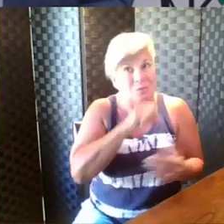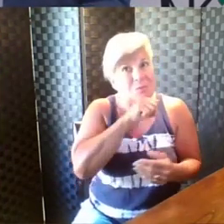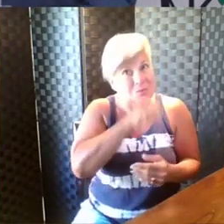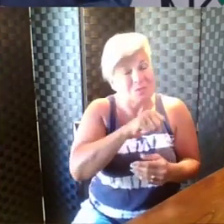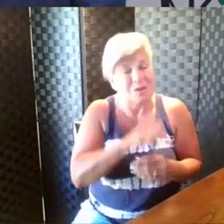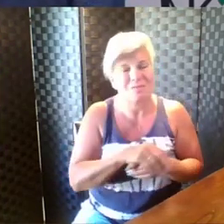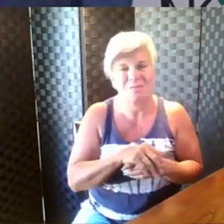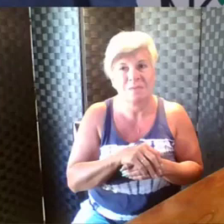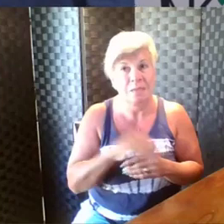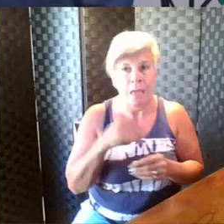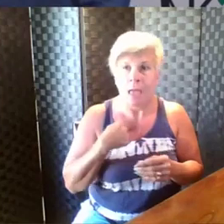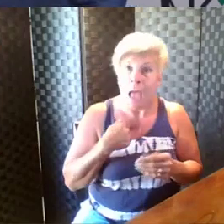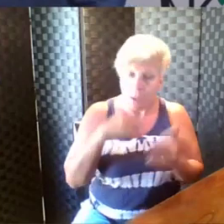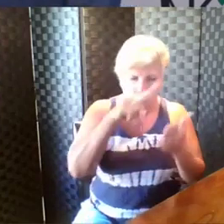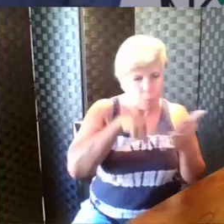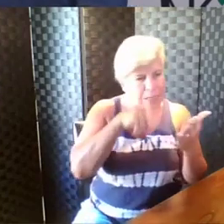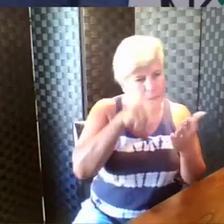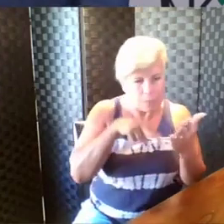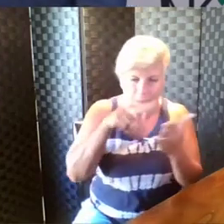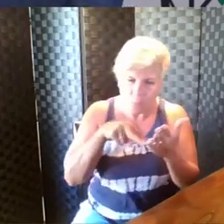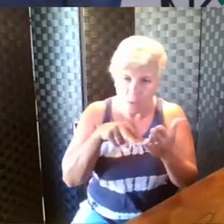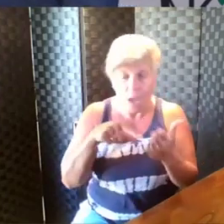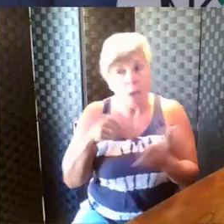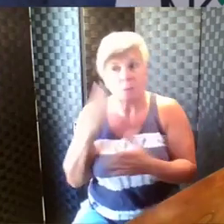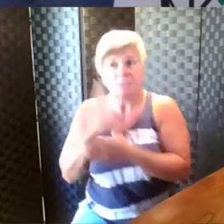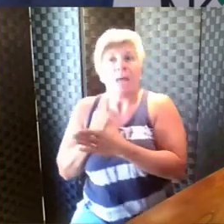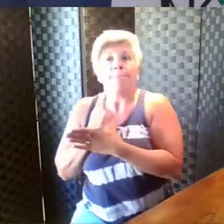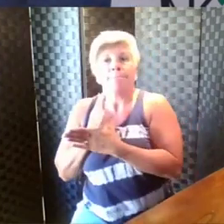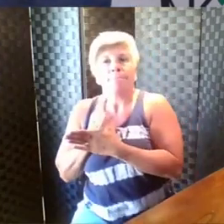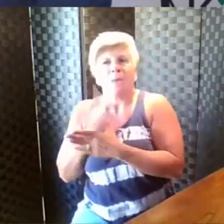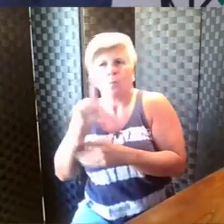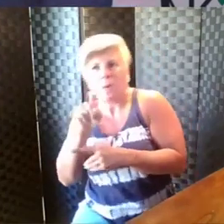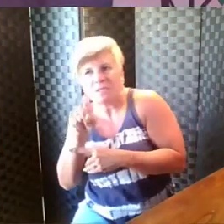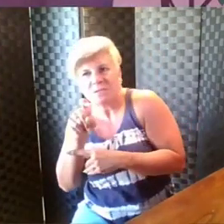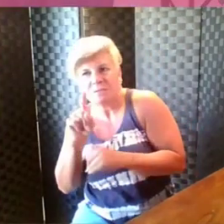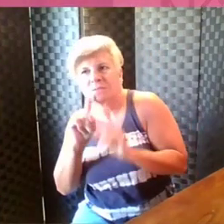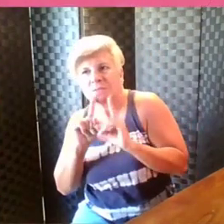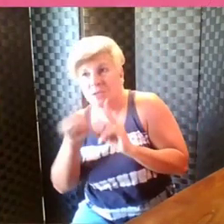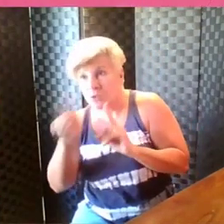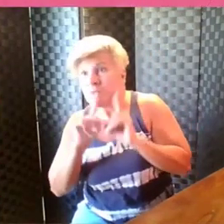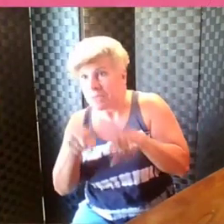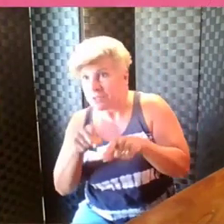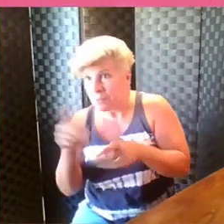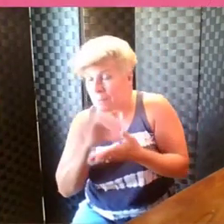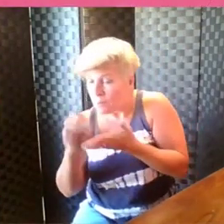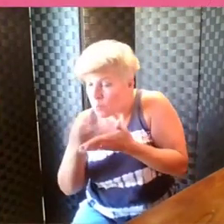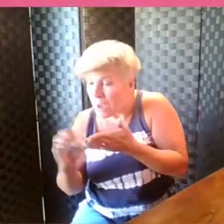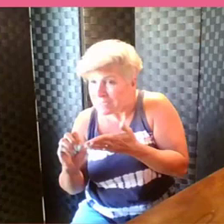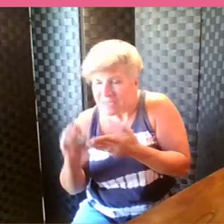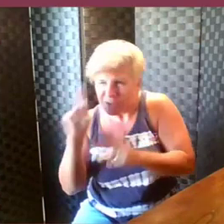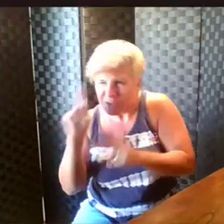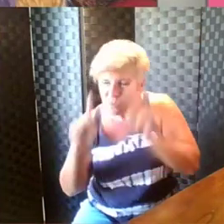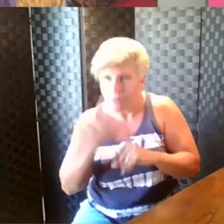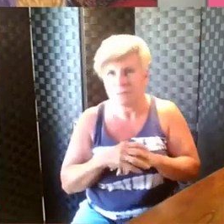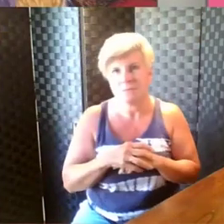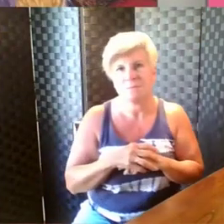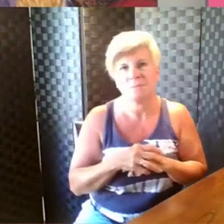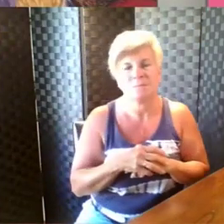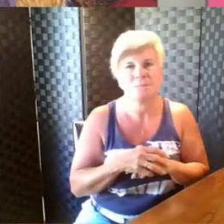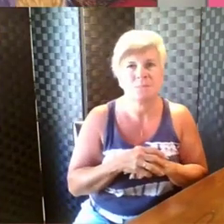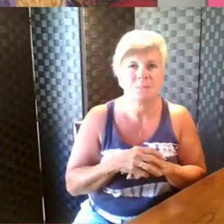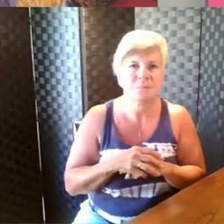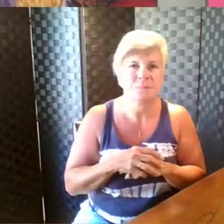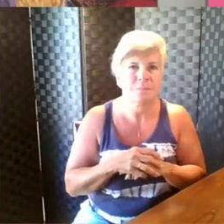I'm reading, I'll be stopping and asking a few questions, so you might want to have a pencil and paper to jot things down, jot some thoughts down.